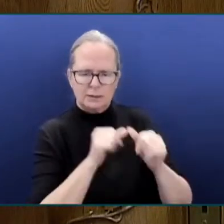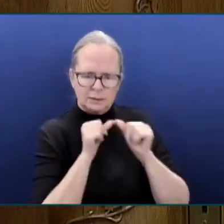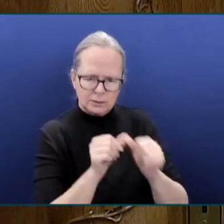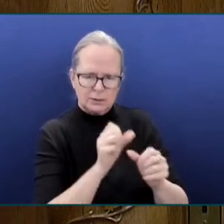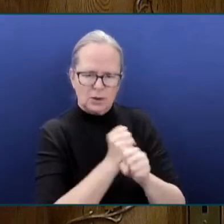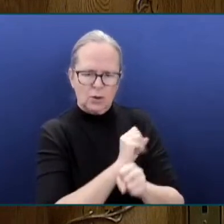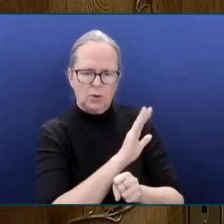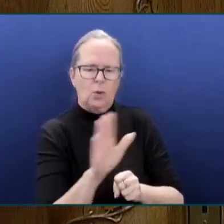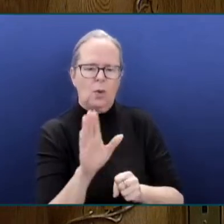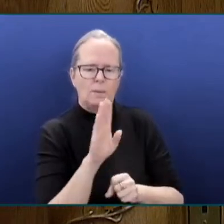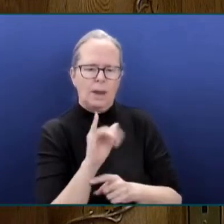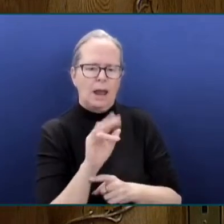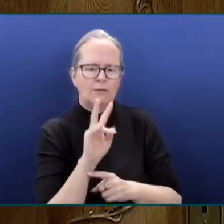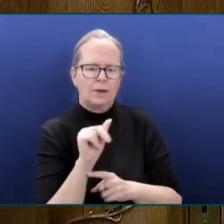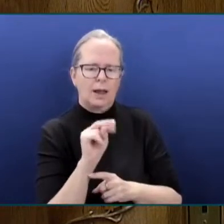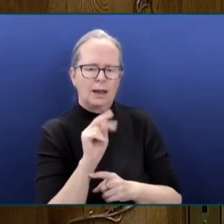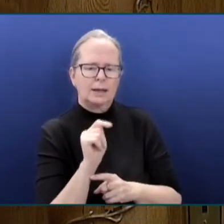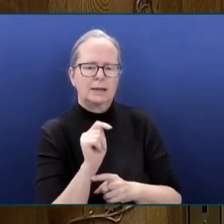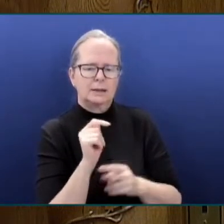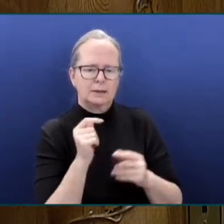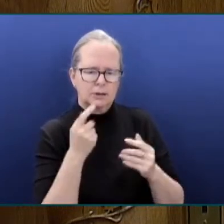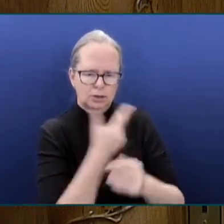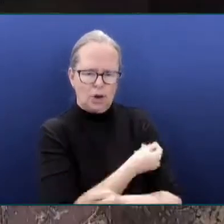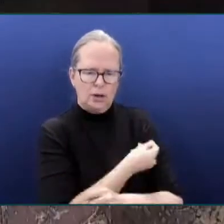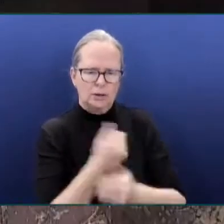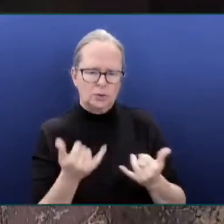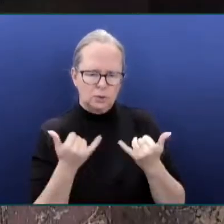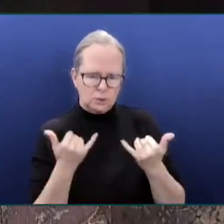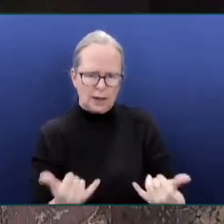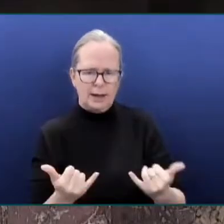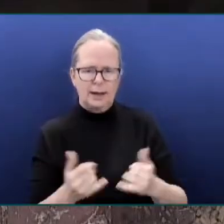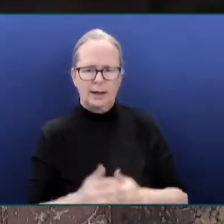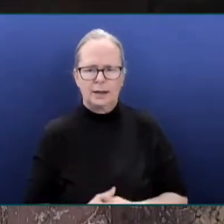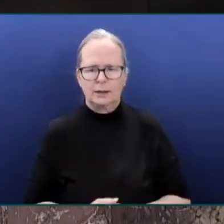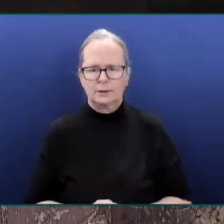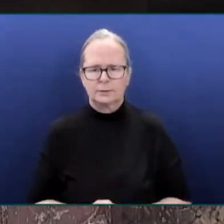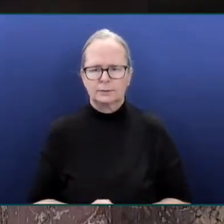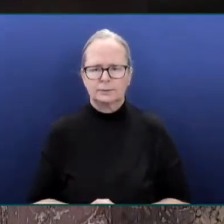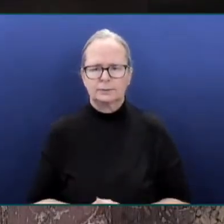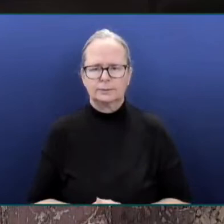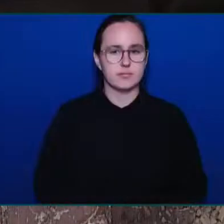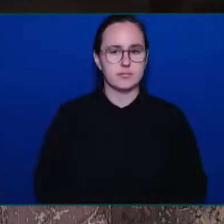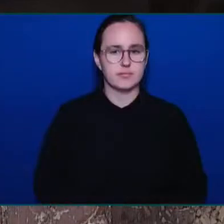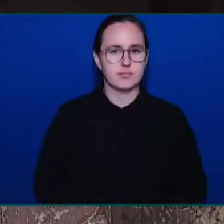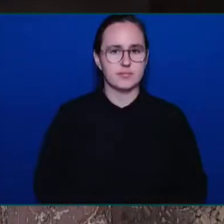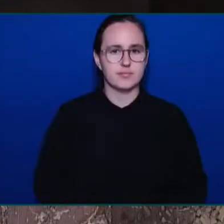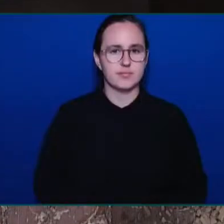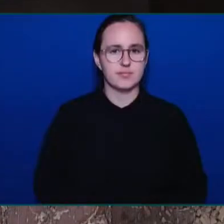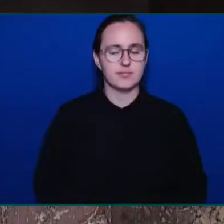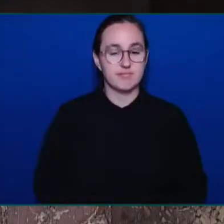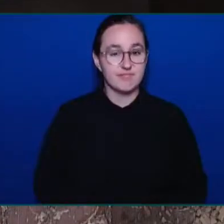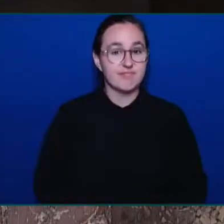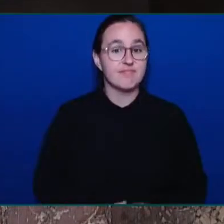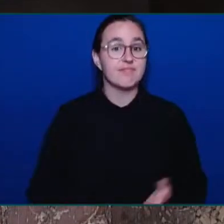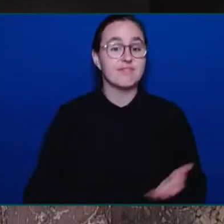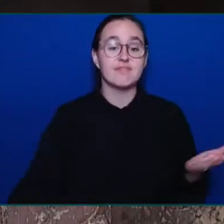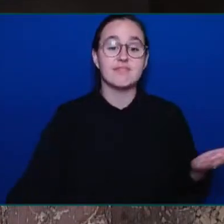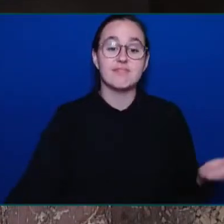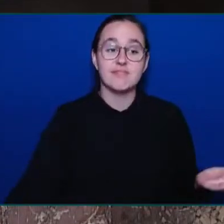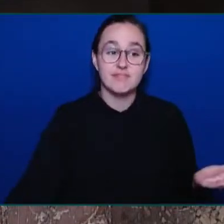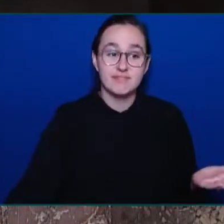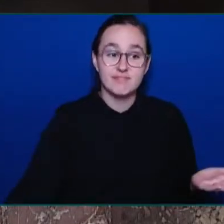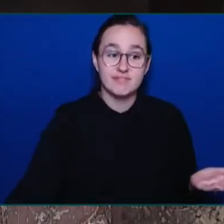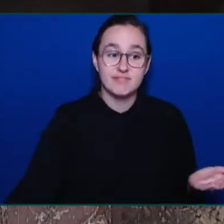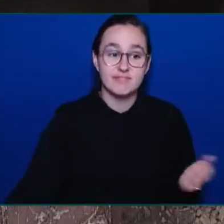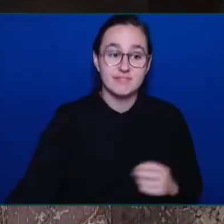Member for Nechako Lakes, supplemental. Thank you, Mr. Speaker, and I thank the Minister for that response. I want to start with a